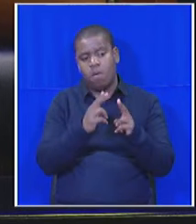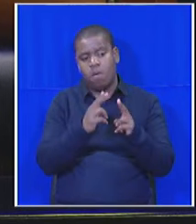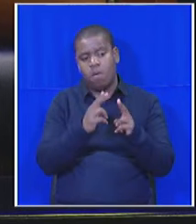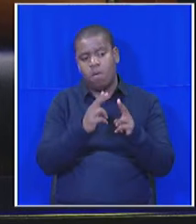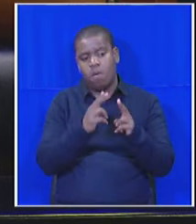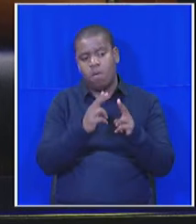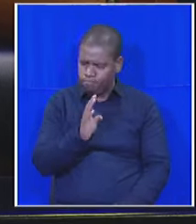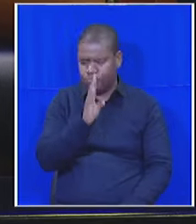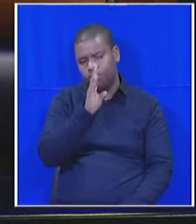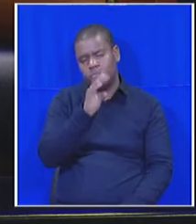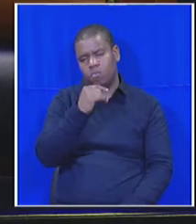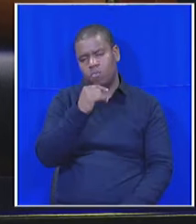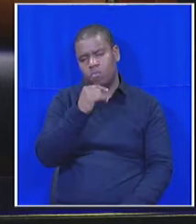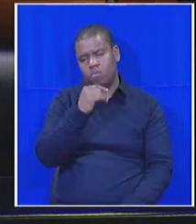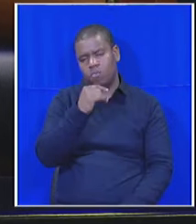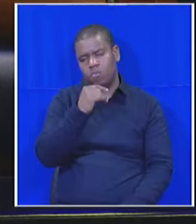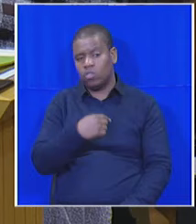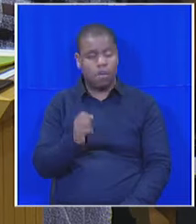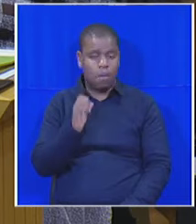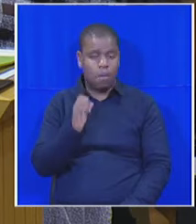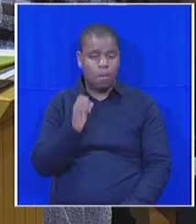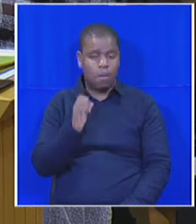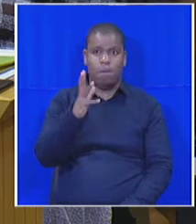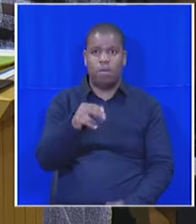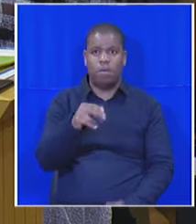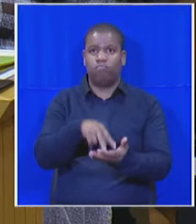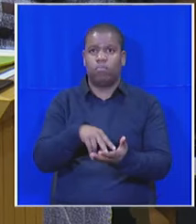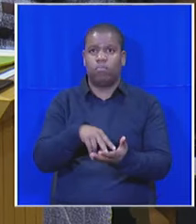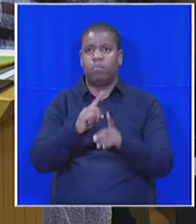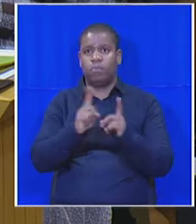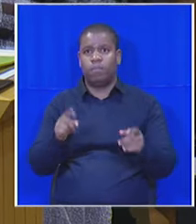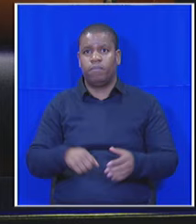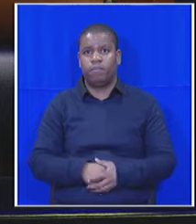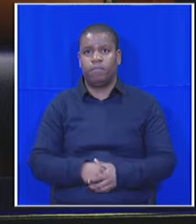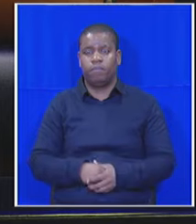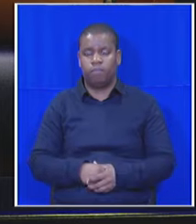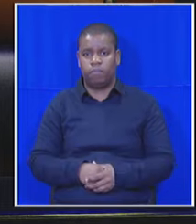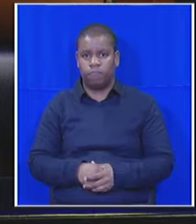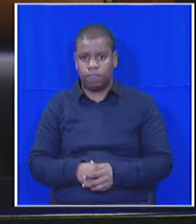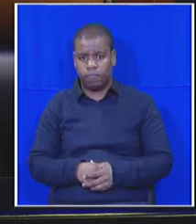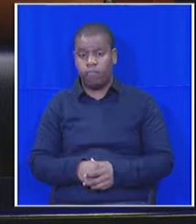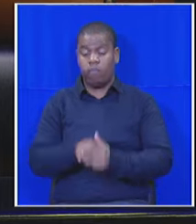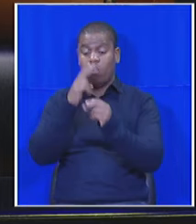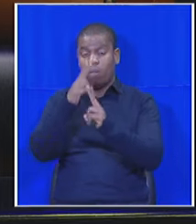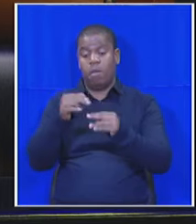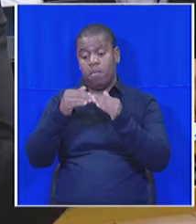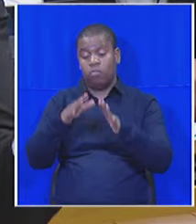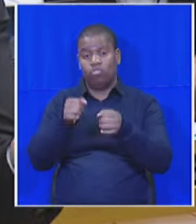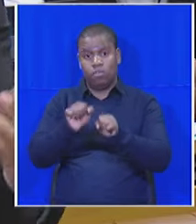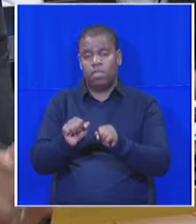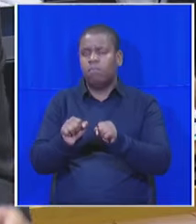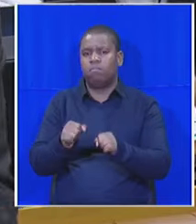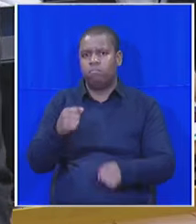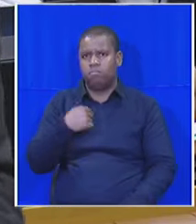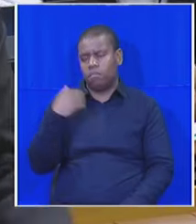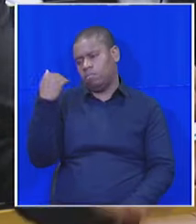recognized. You shouldn't just switch on the mic and address the House. Yes, Honourable Member. Honourable House Chair, when I said it yesterday, the President